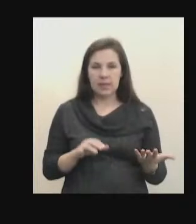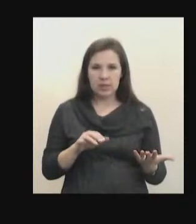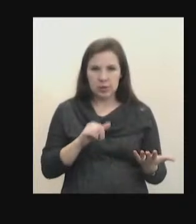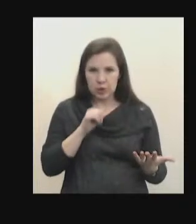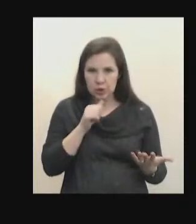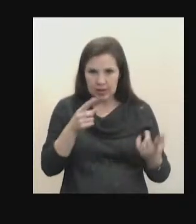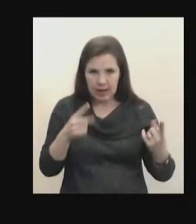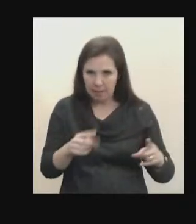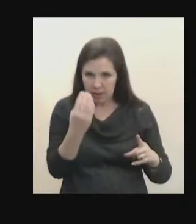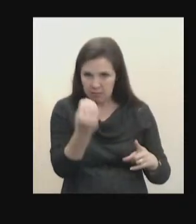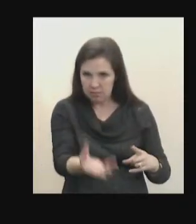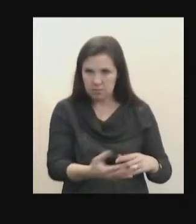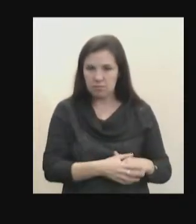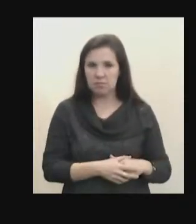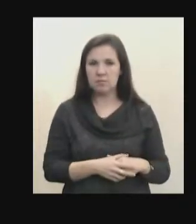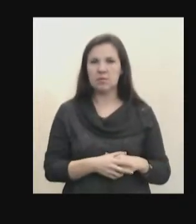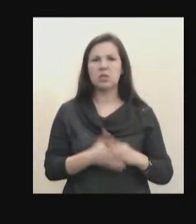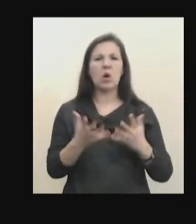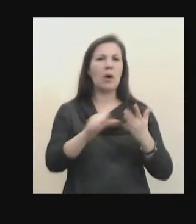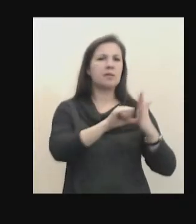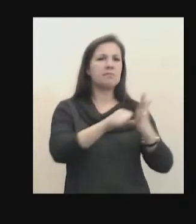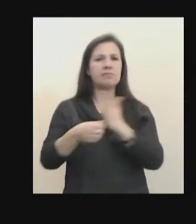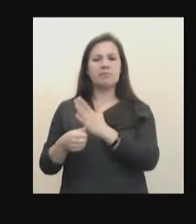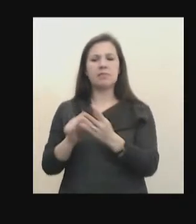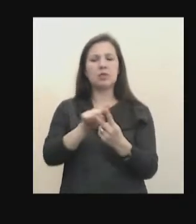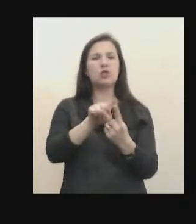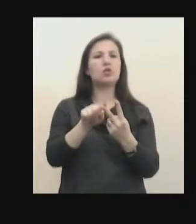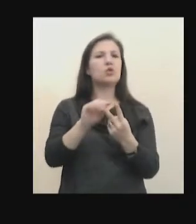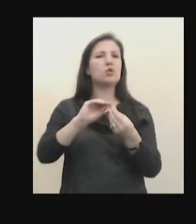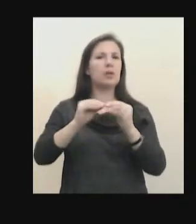to point out these 2 numbers because I think they're very important.